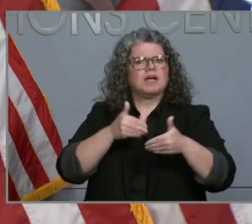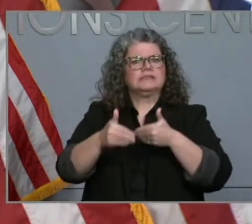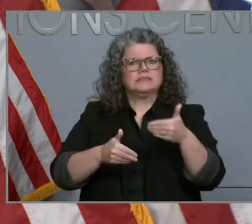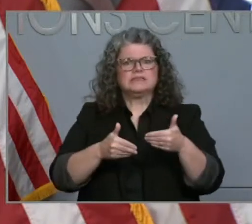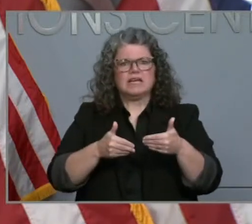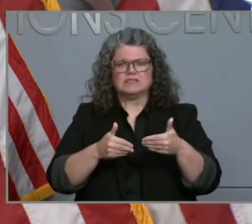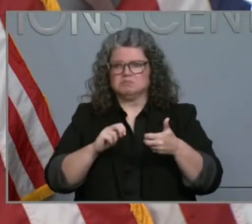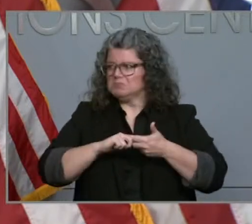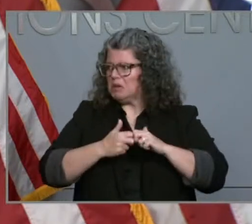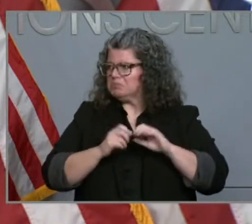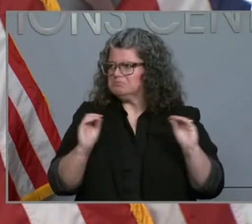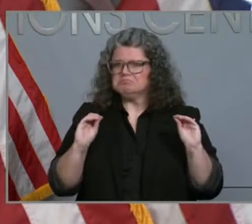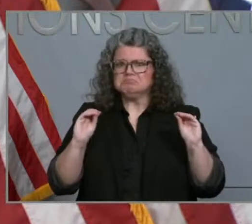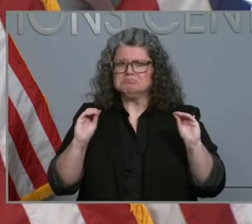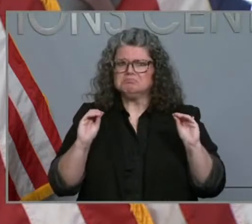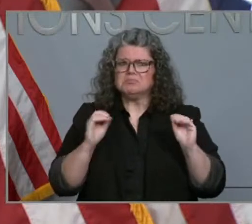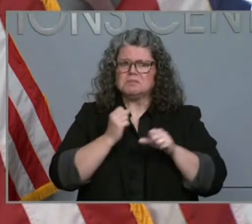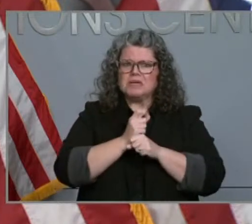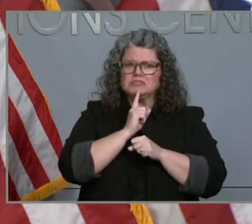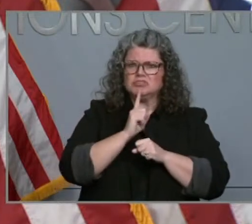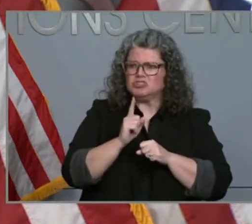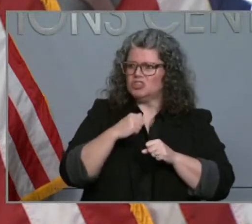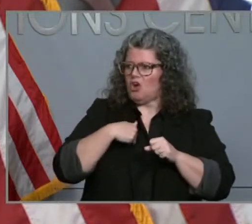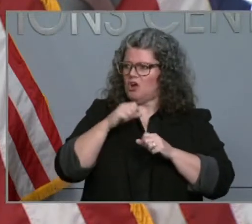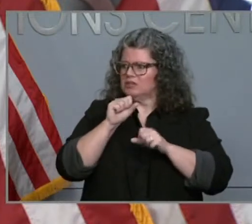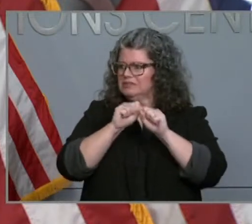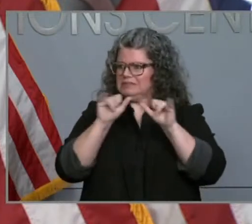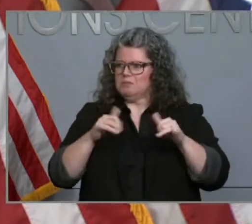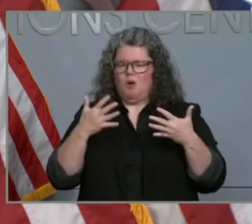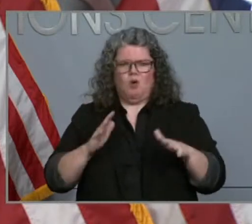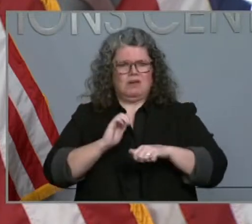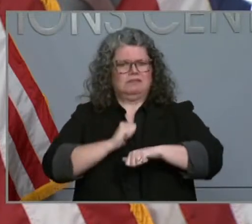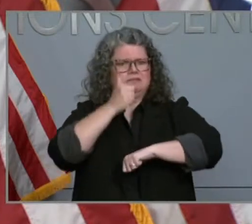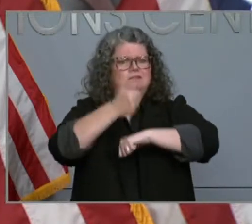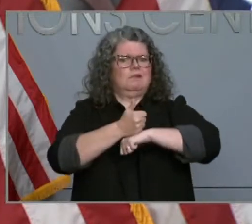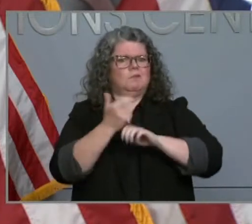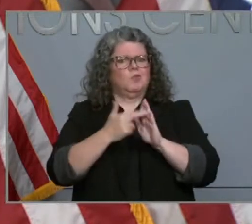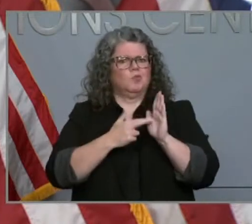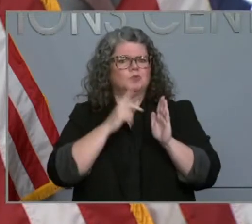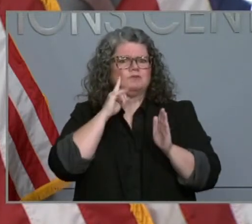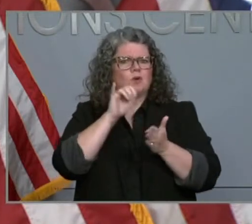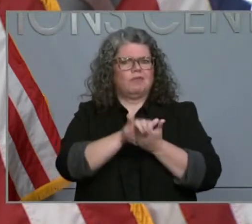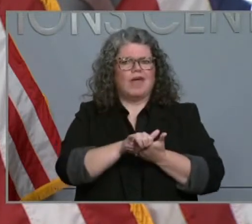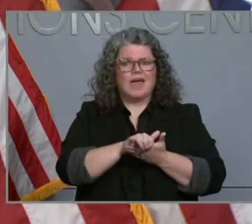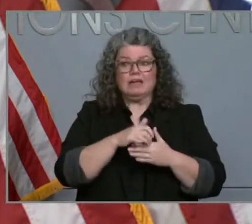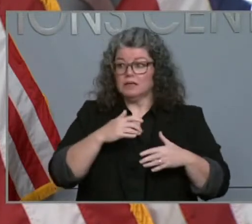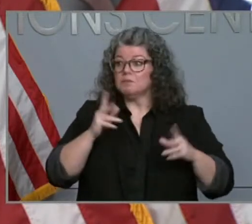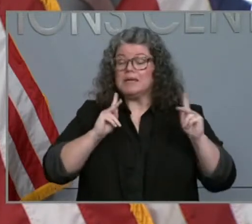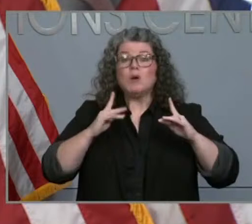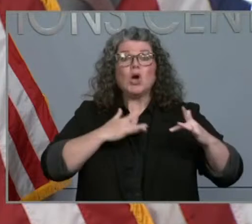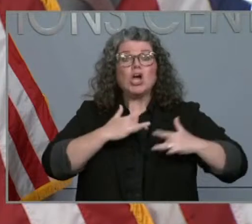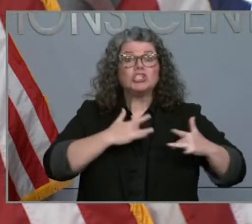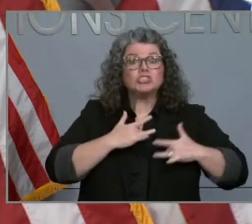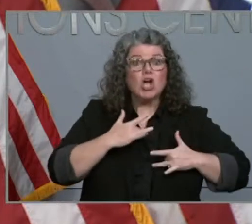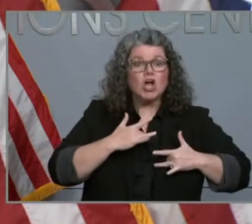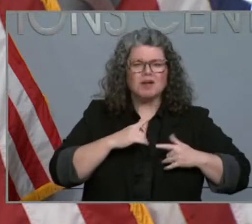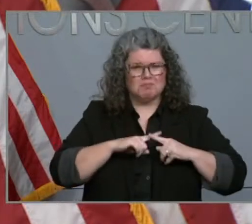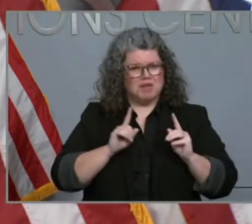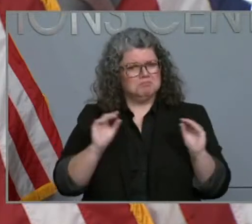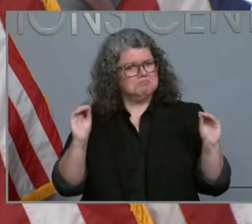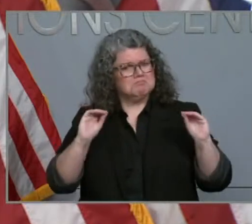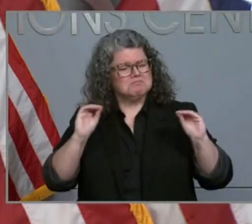that's just the process. It's the checks and balances that are within our system. We have not, for all the concern around it, we have not